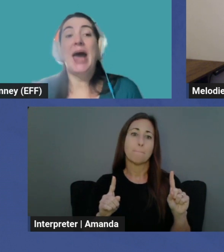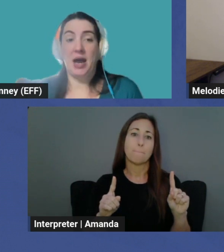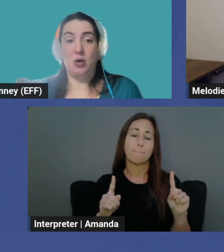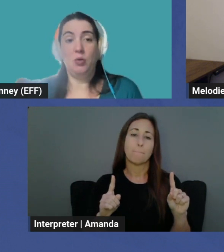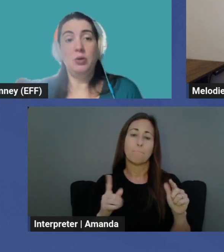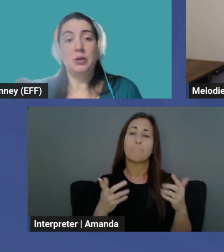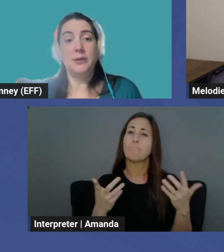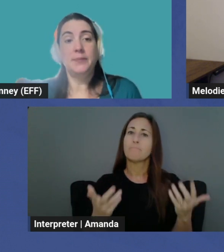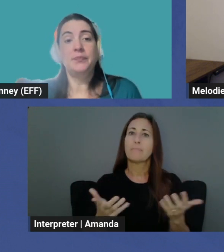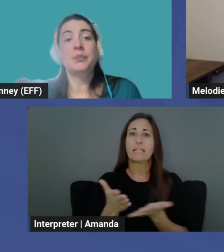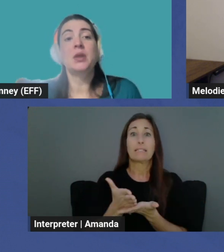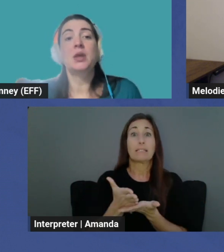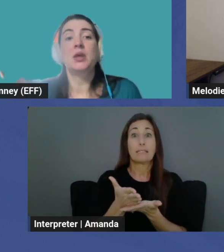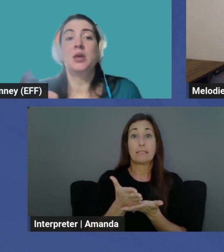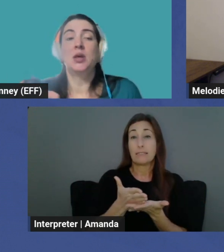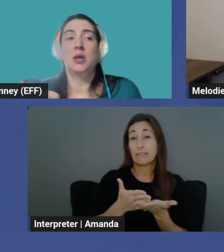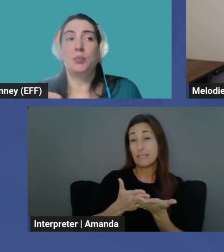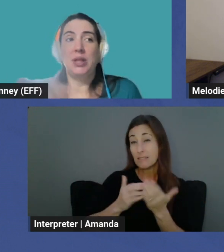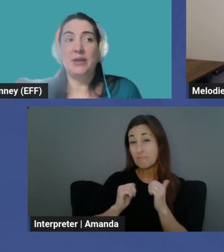somehow